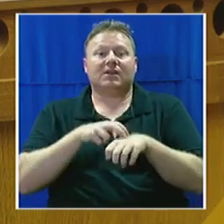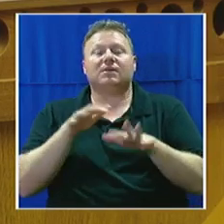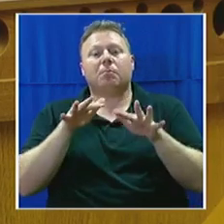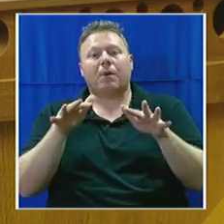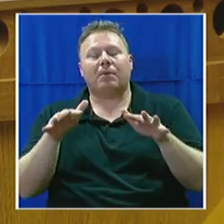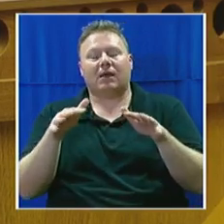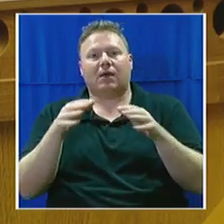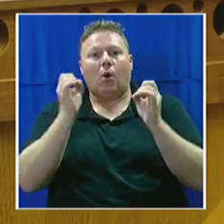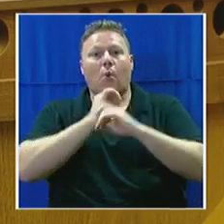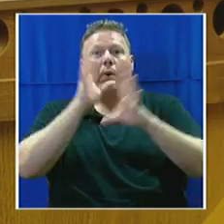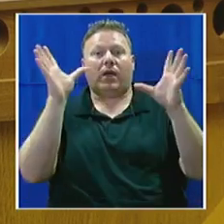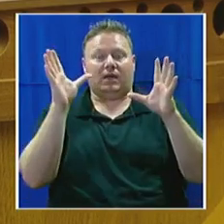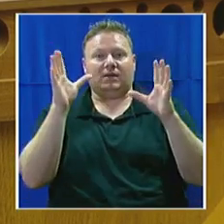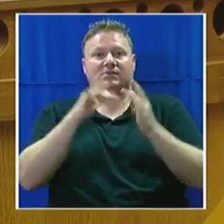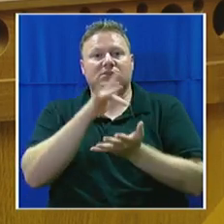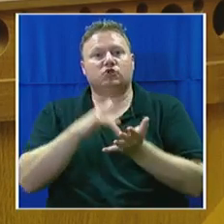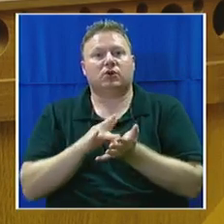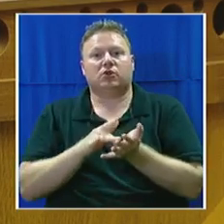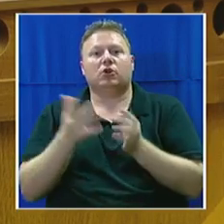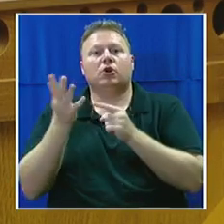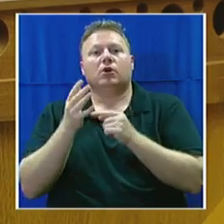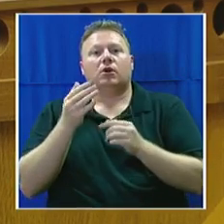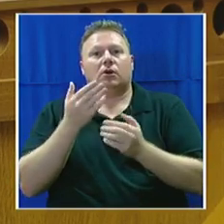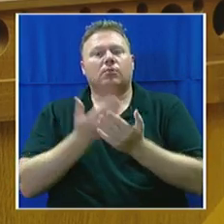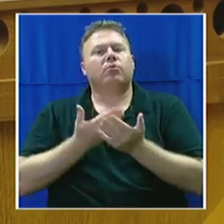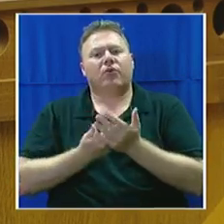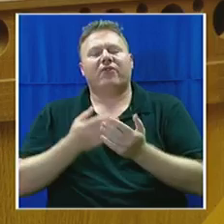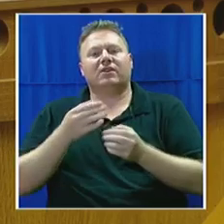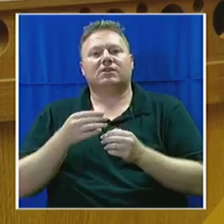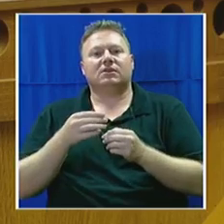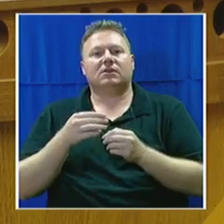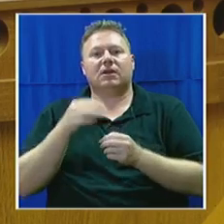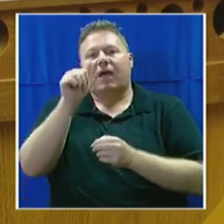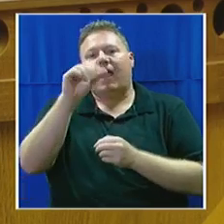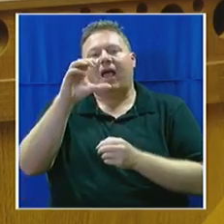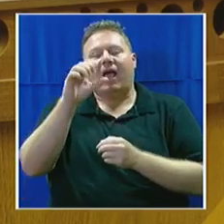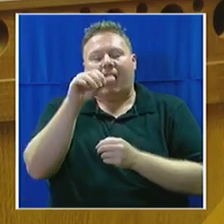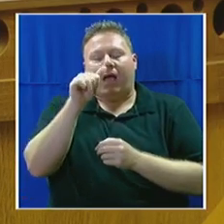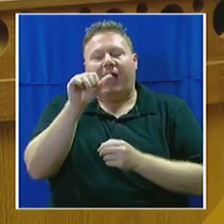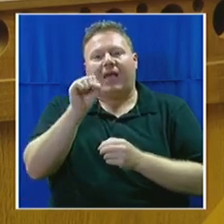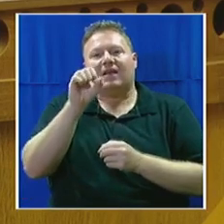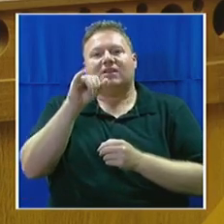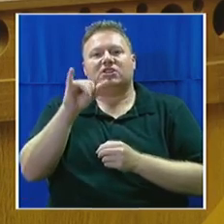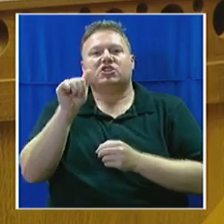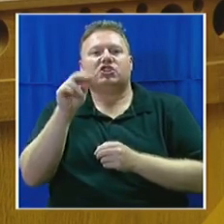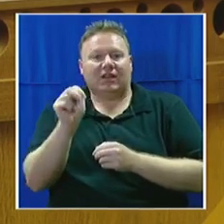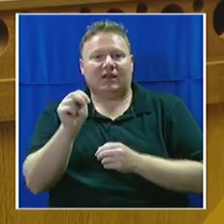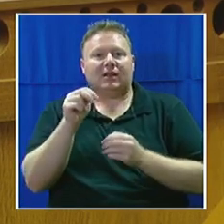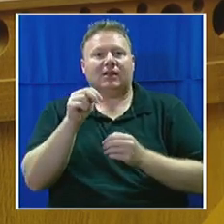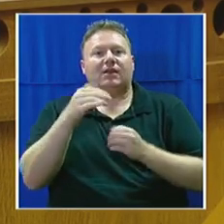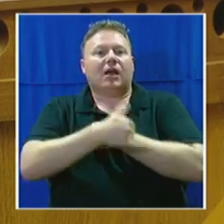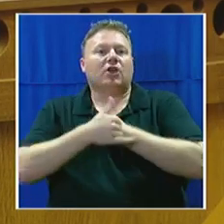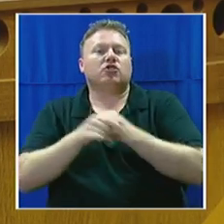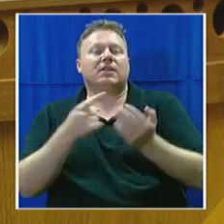awareness campaigns. These have proven to be effective in some Asian countries, teaching people how to keep good hygiene as well as